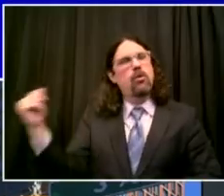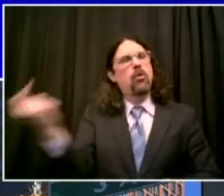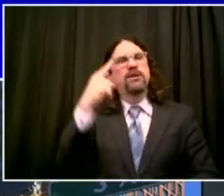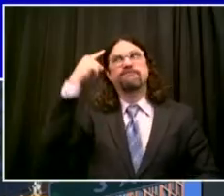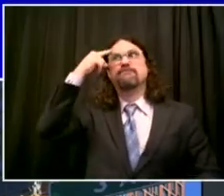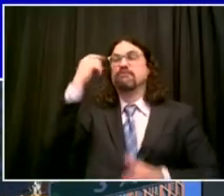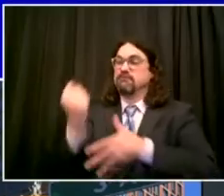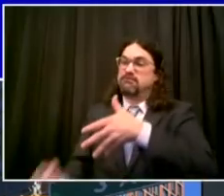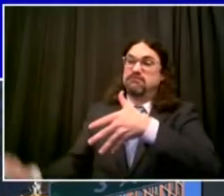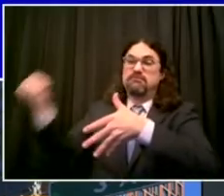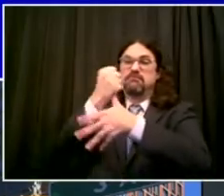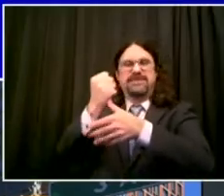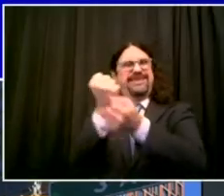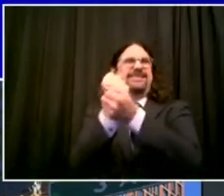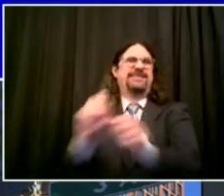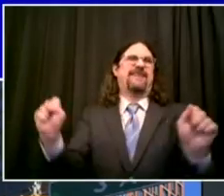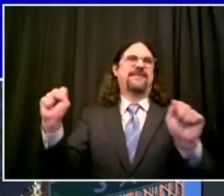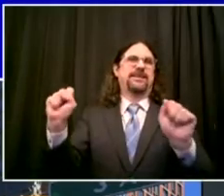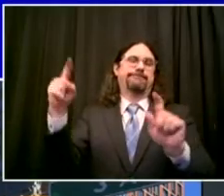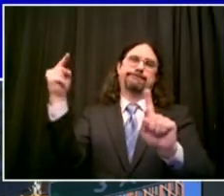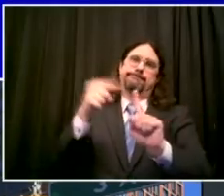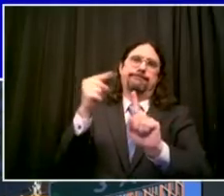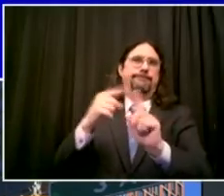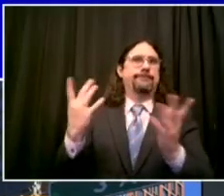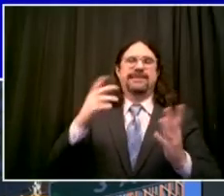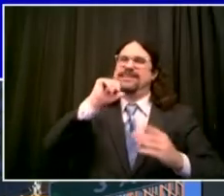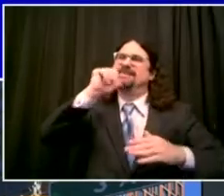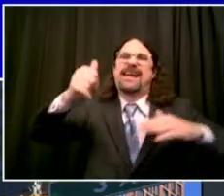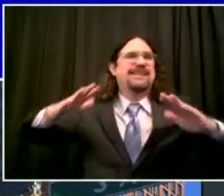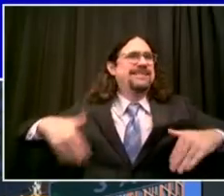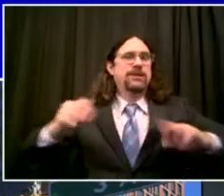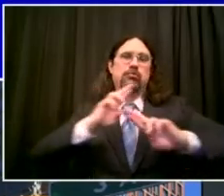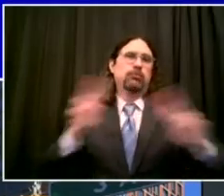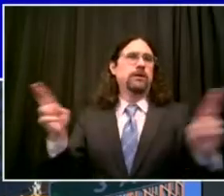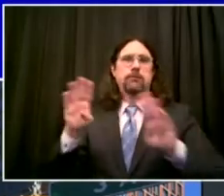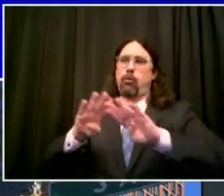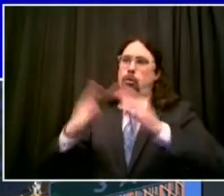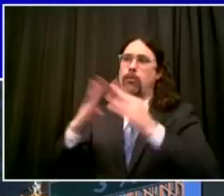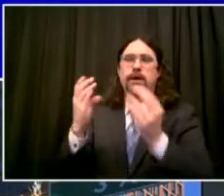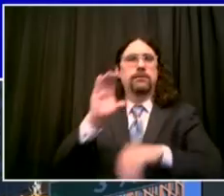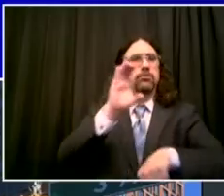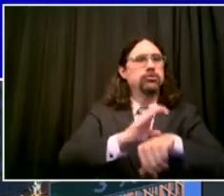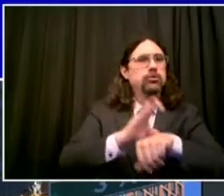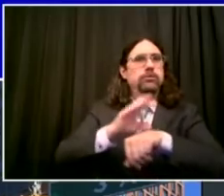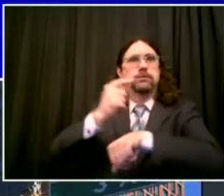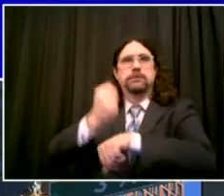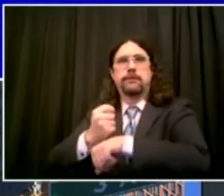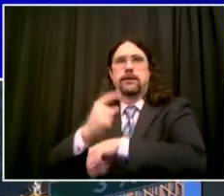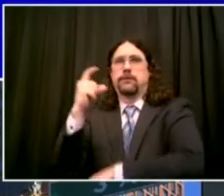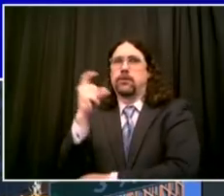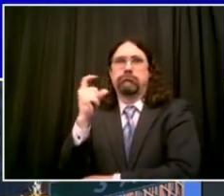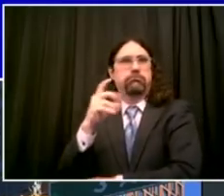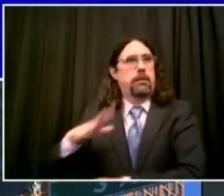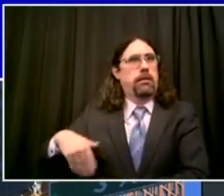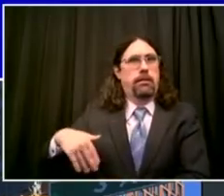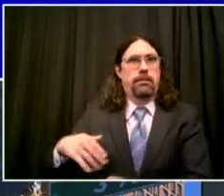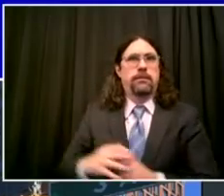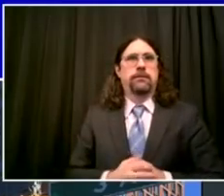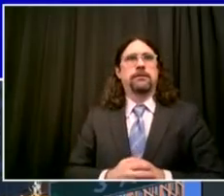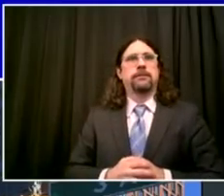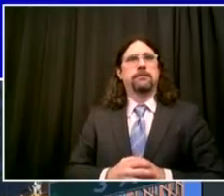So that is about something truly sacred, the faith communities of New York